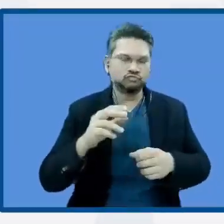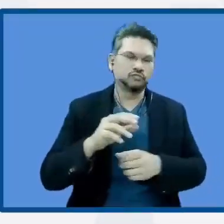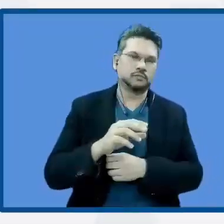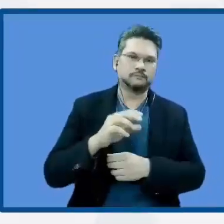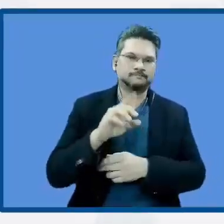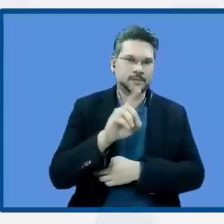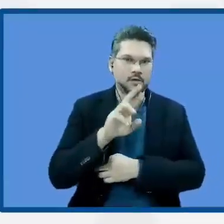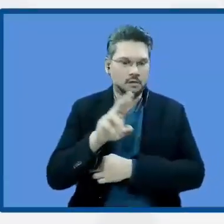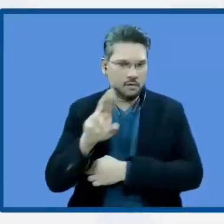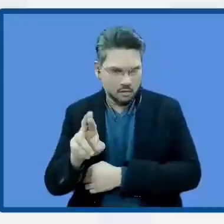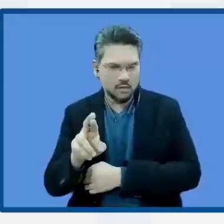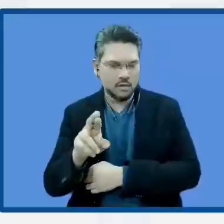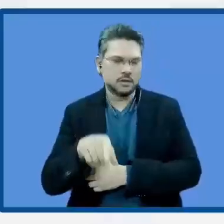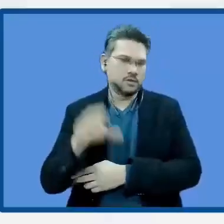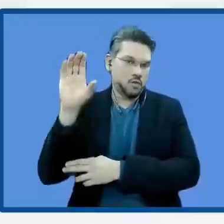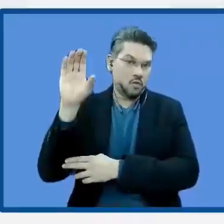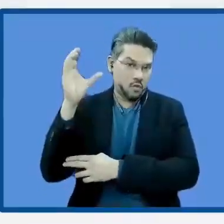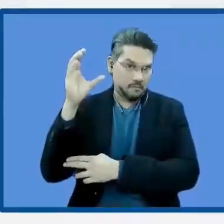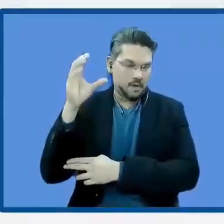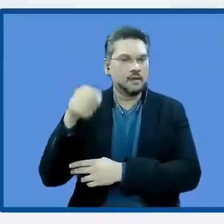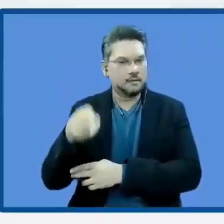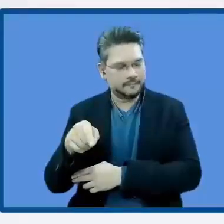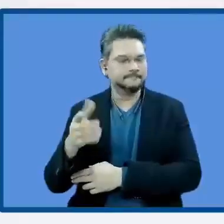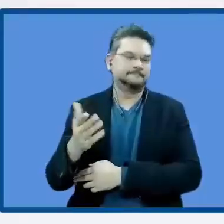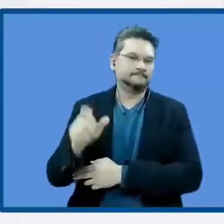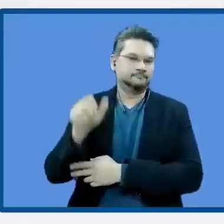in Colombia, and she will be our moderator.